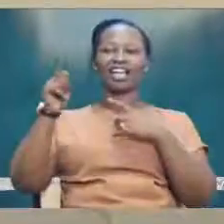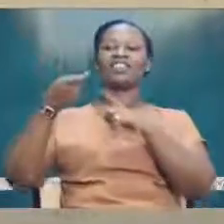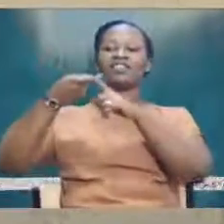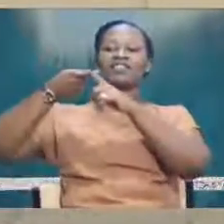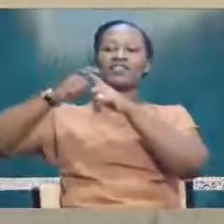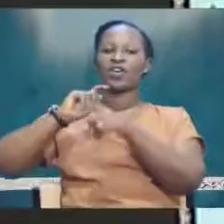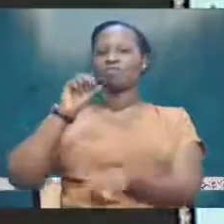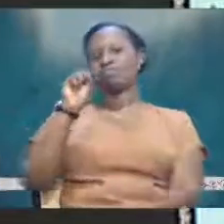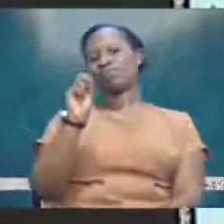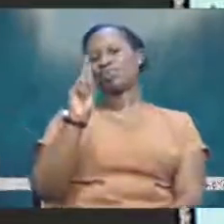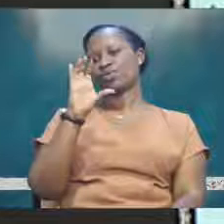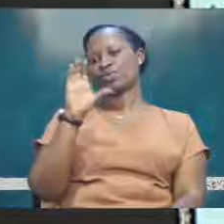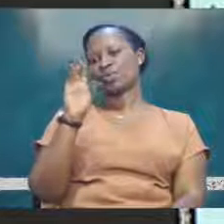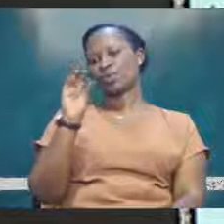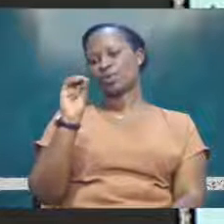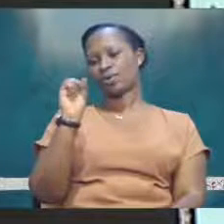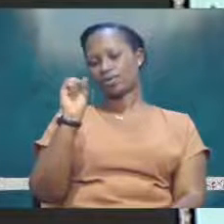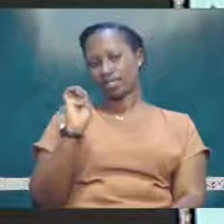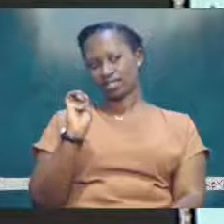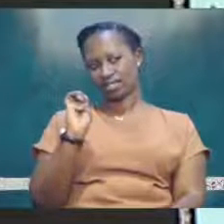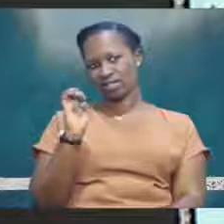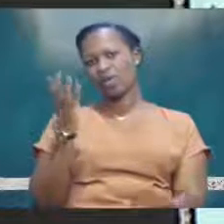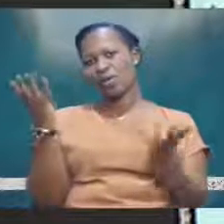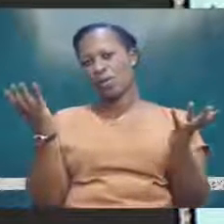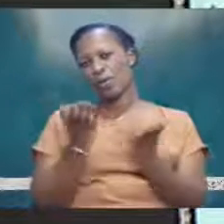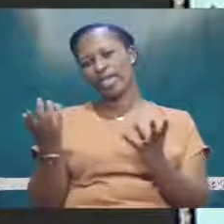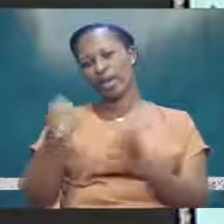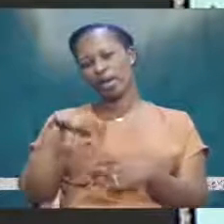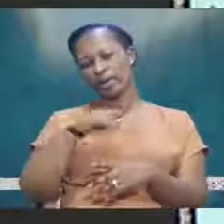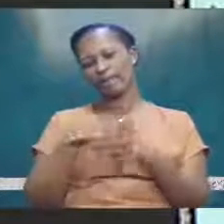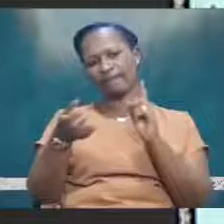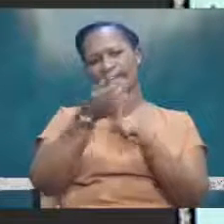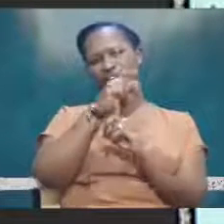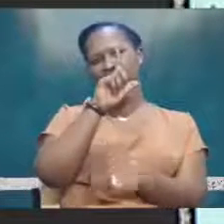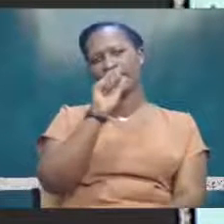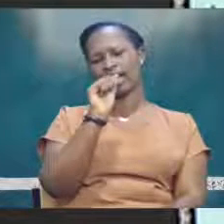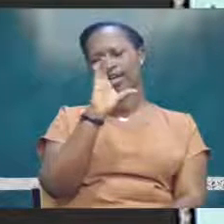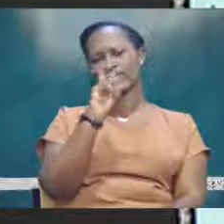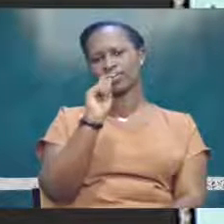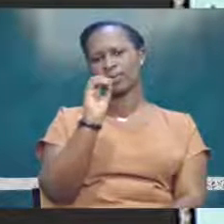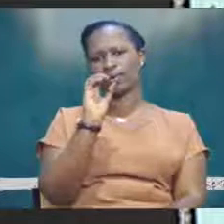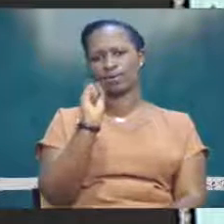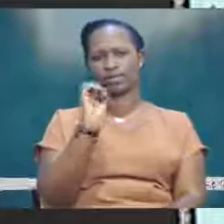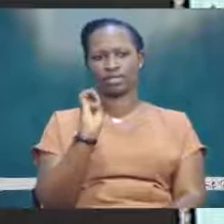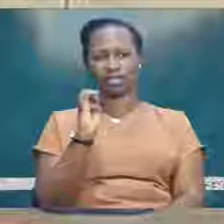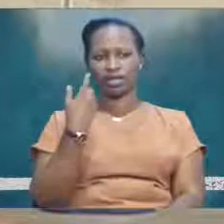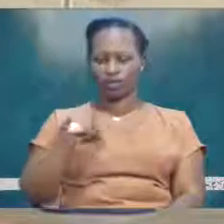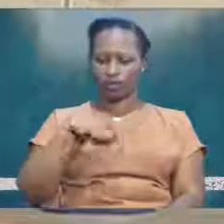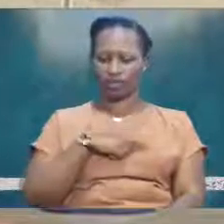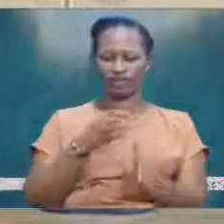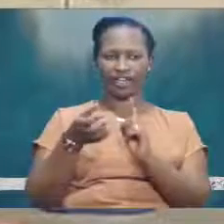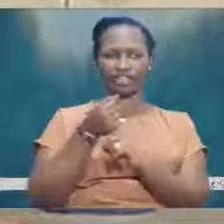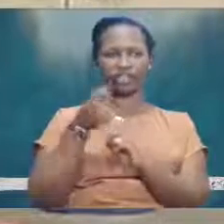from sucrose. Where do we find lactose? Lactose, we find it